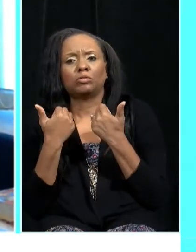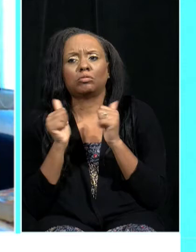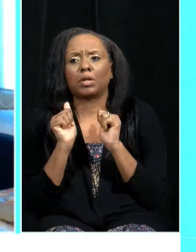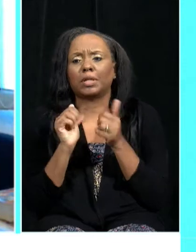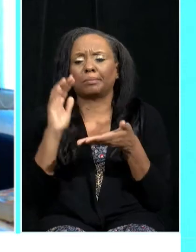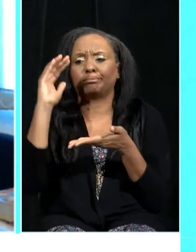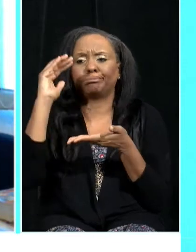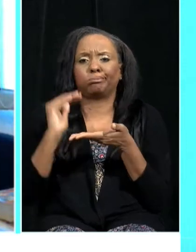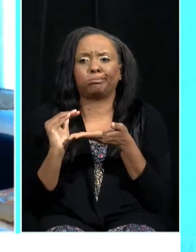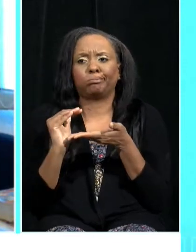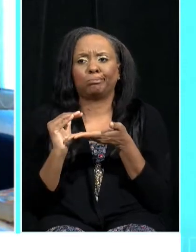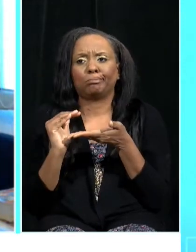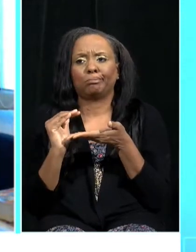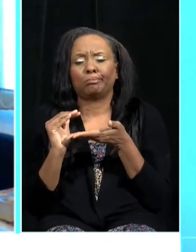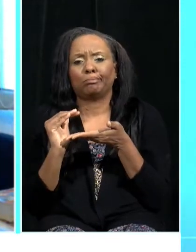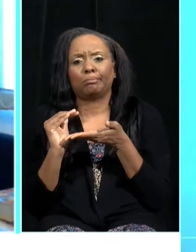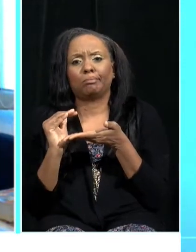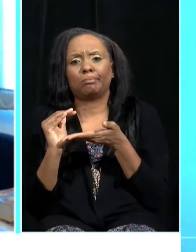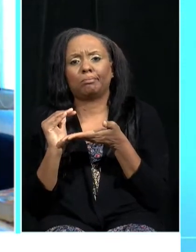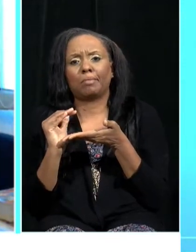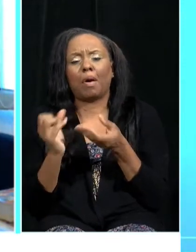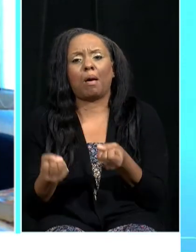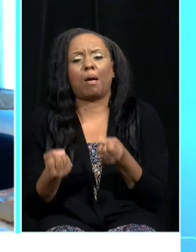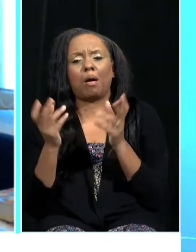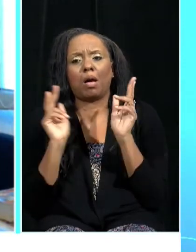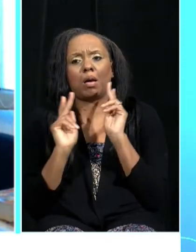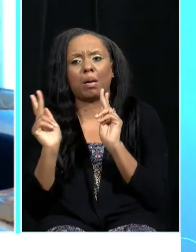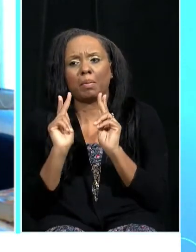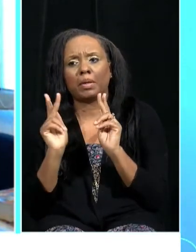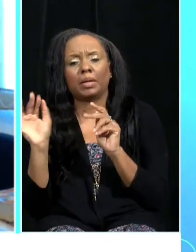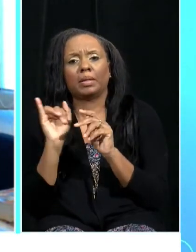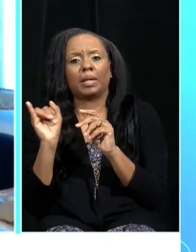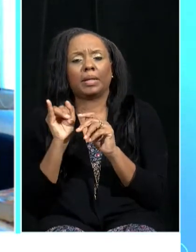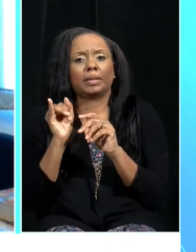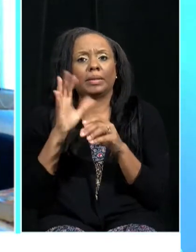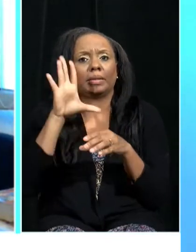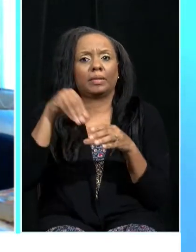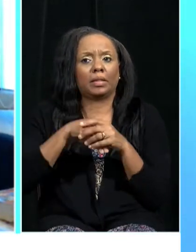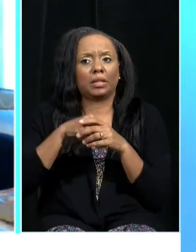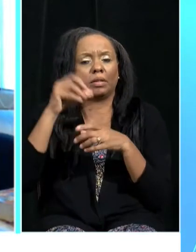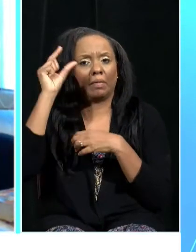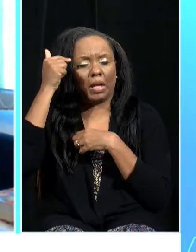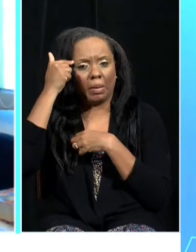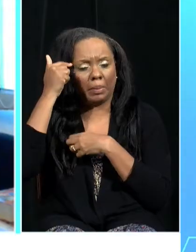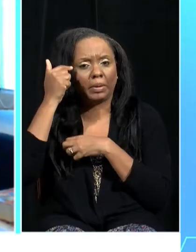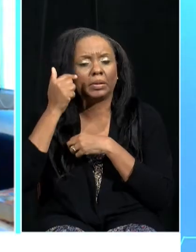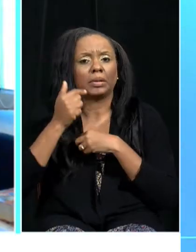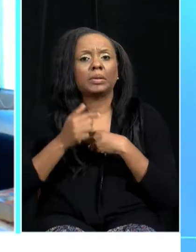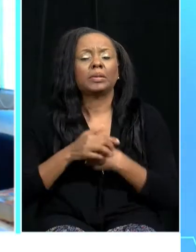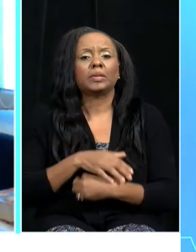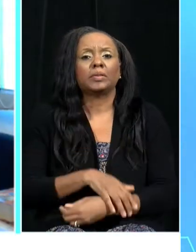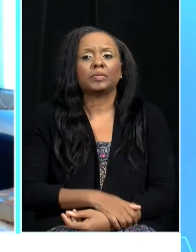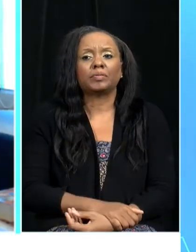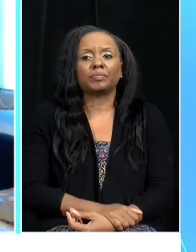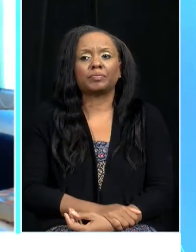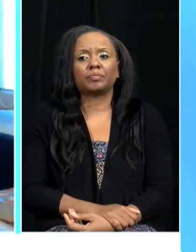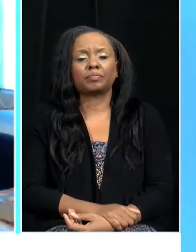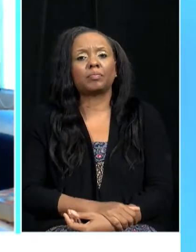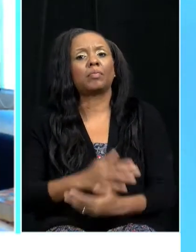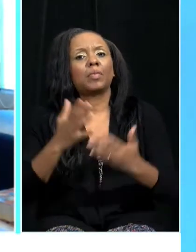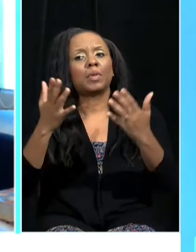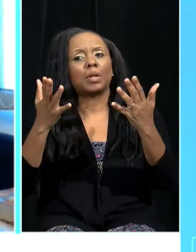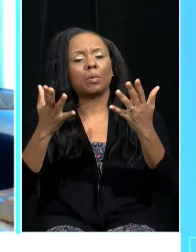the size of government, and again, it remains as part and parcel of meeting the primary surplus target